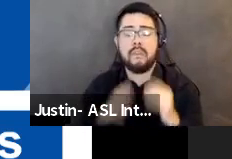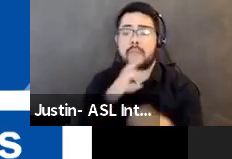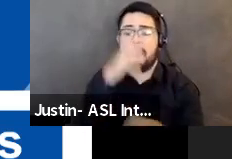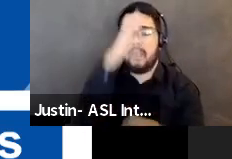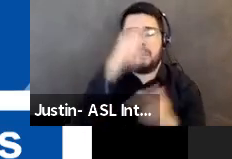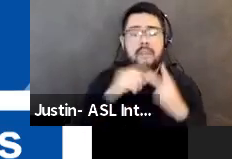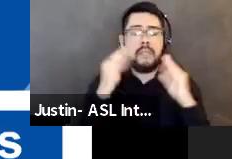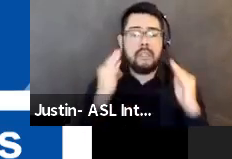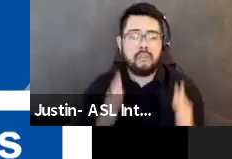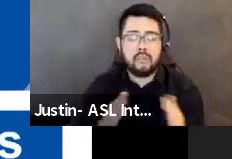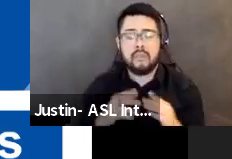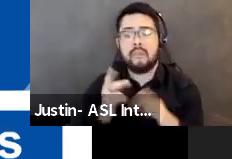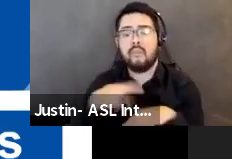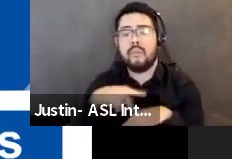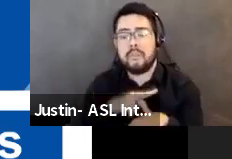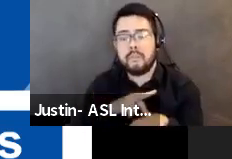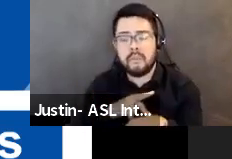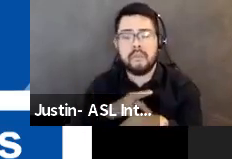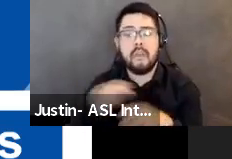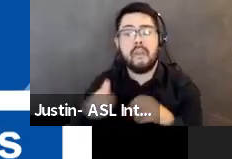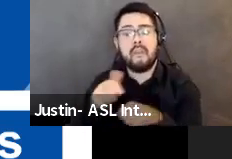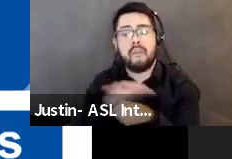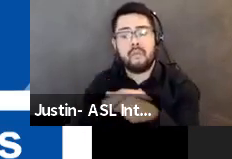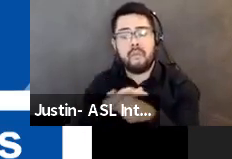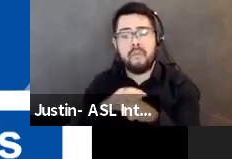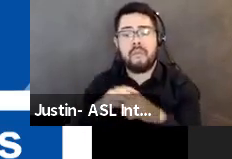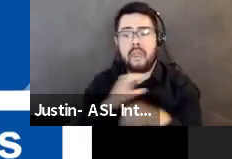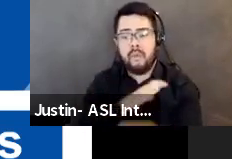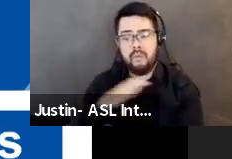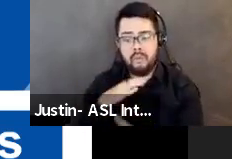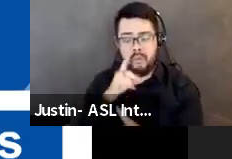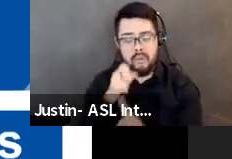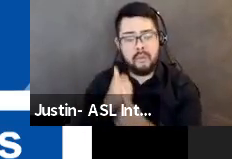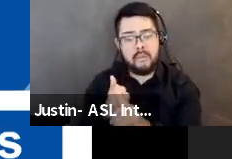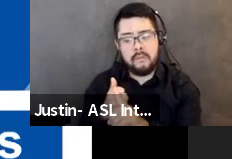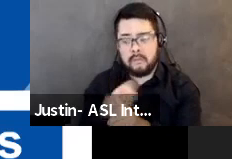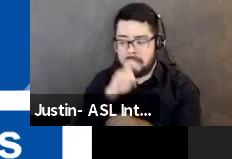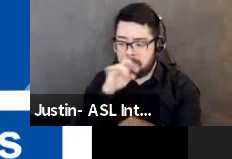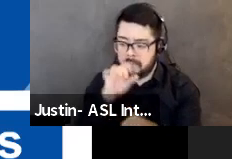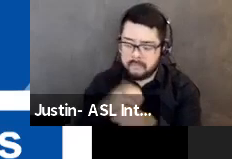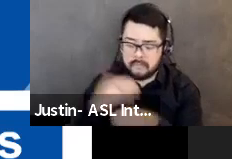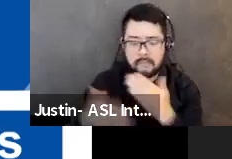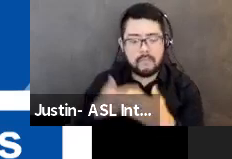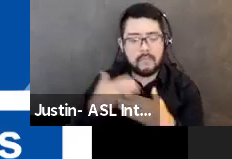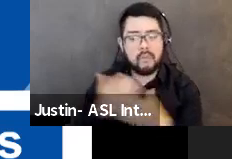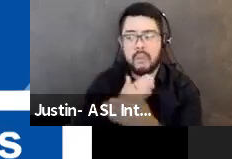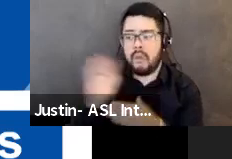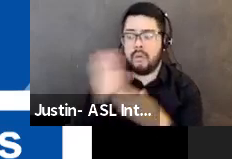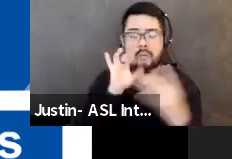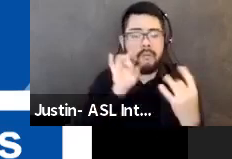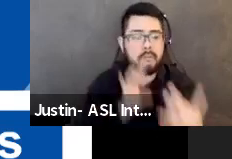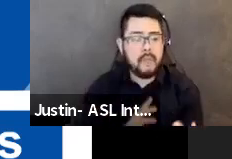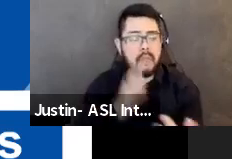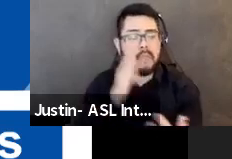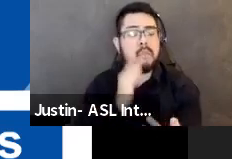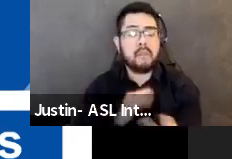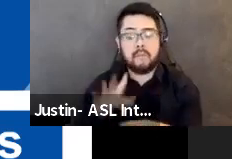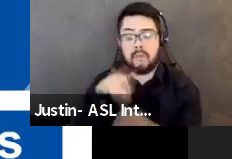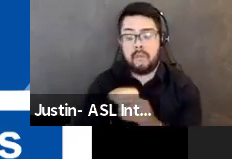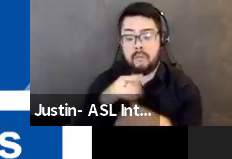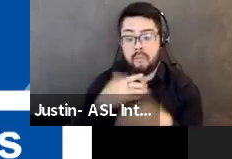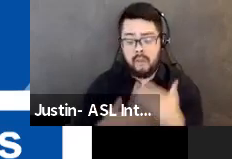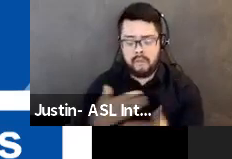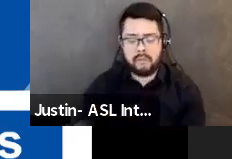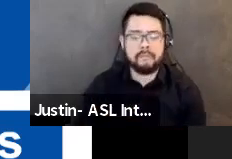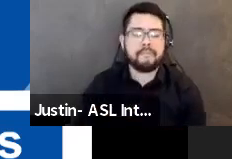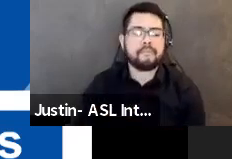teachers principals and local school counsels who have been so dedicated to sharing their perspectives engaging in this process